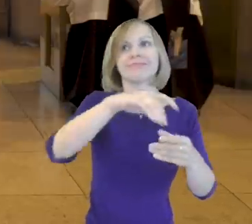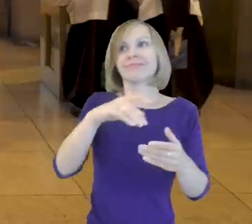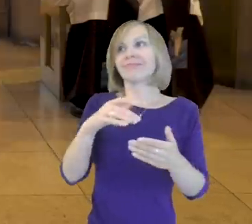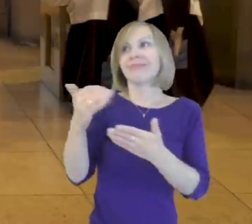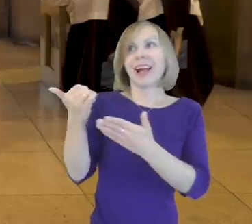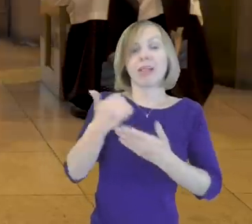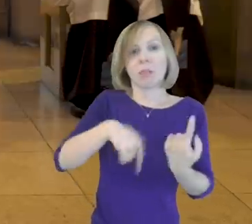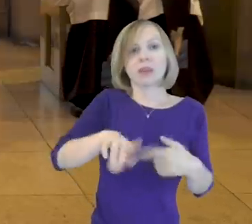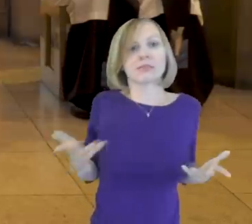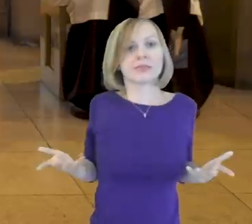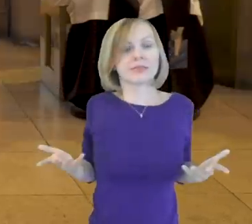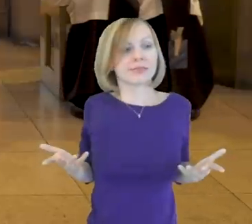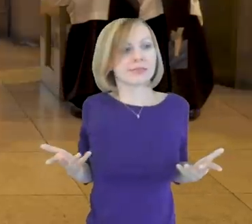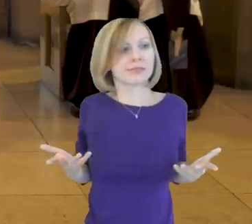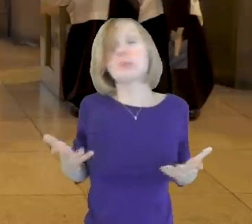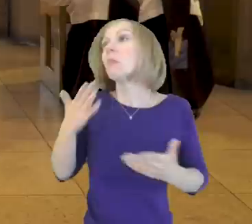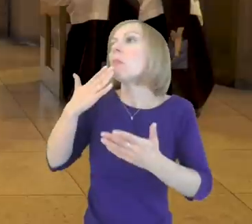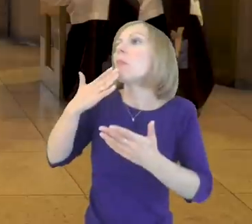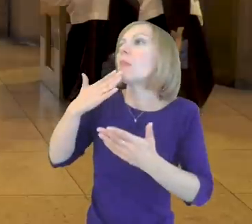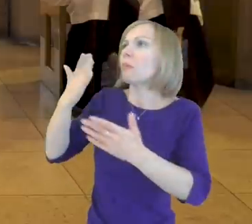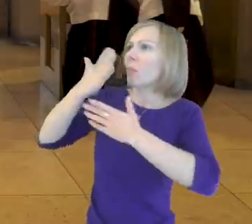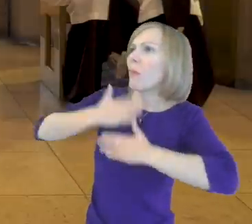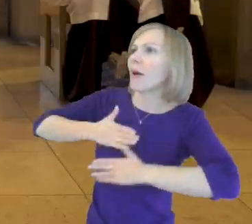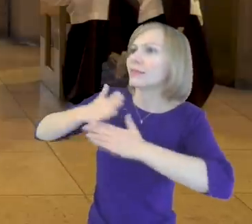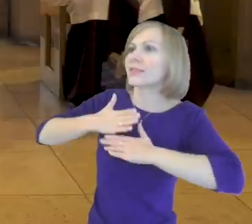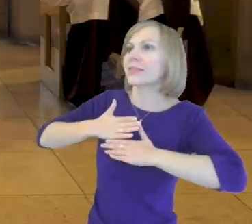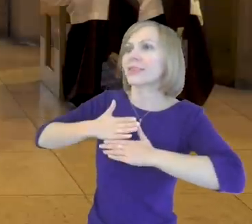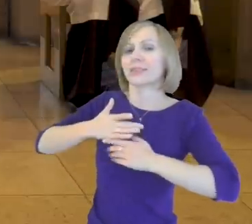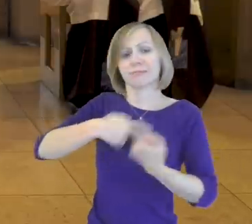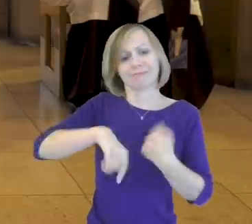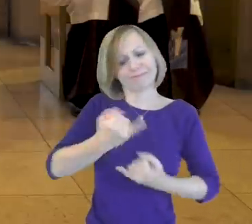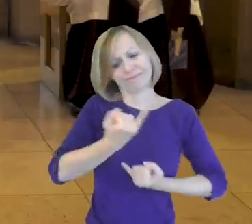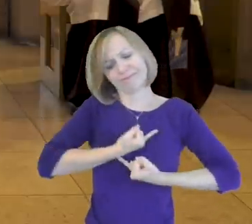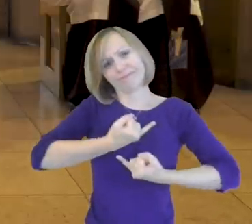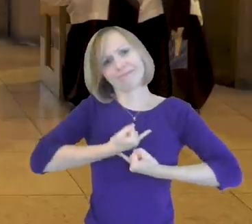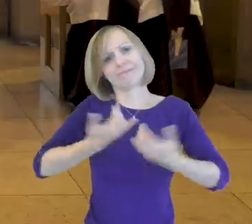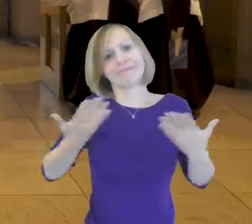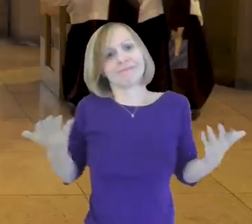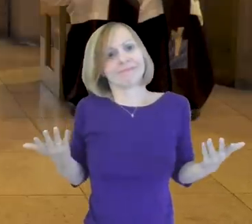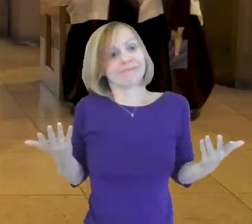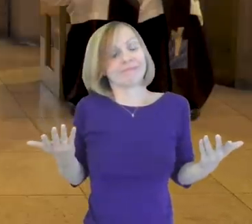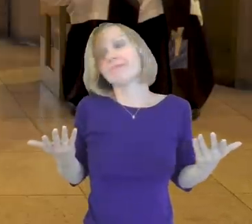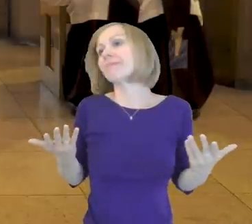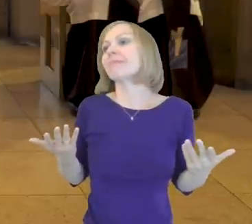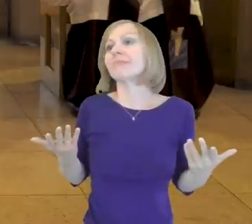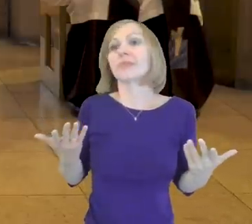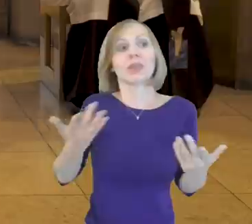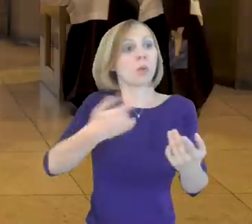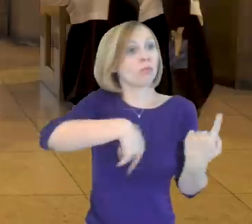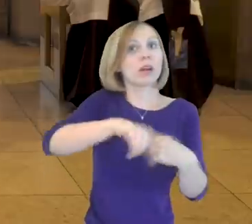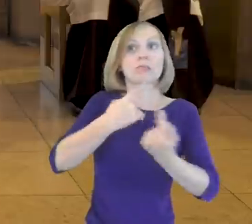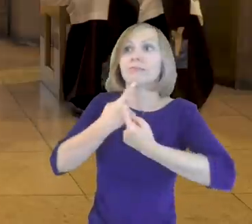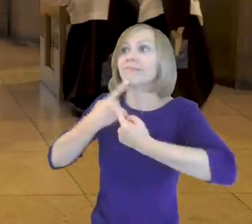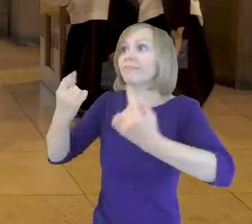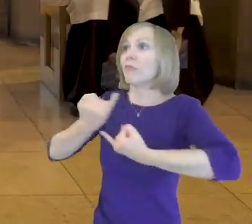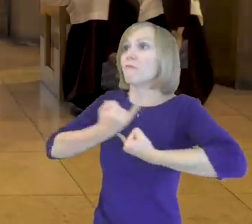us. But thou, O Lord, have mercy upon us, miserable offenders. Spare thou them, O God, which confess